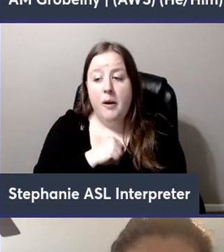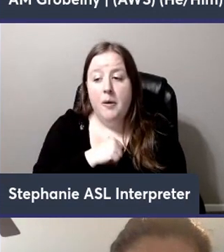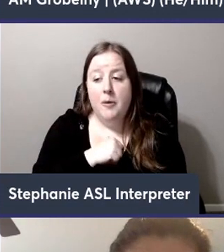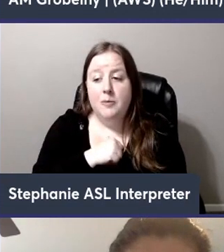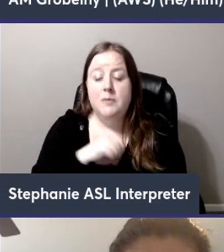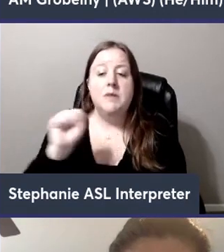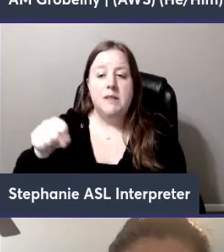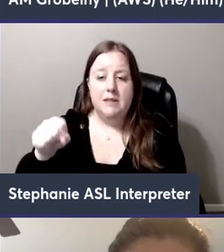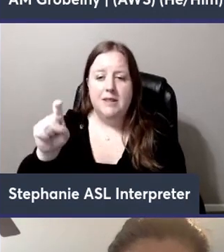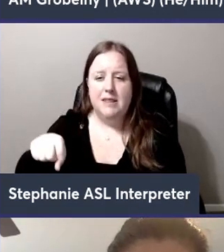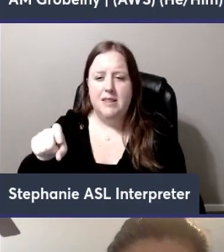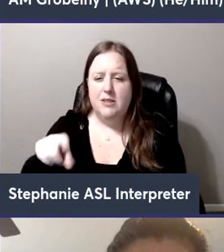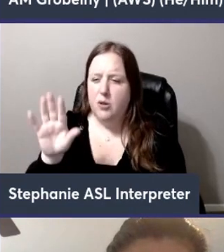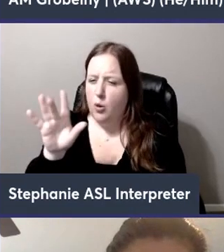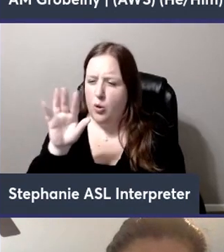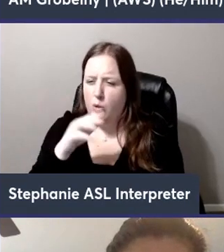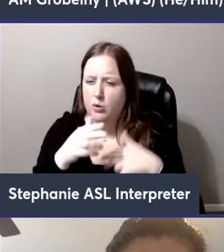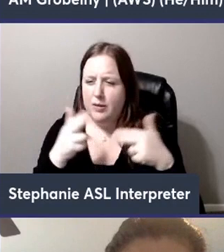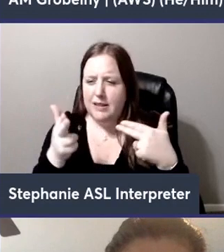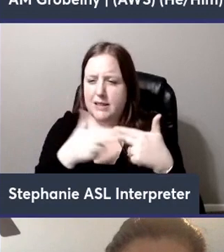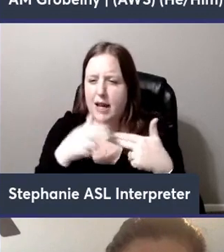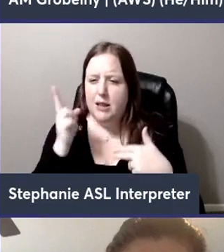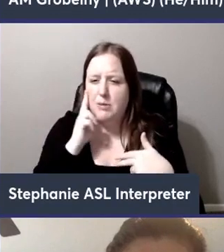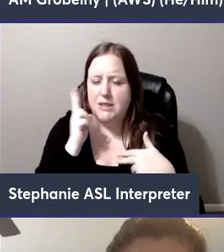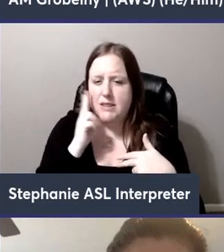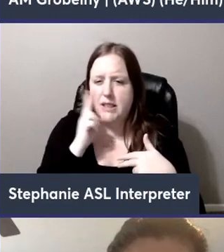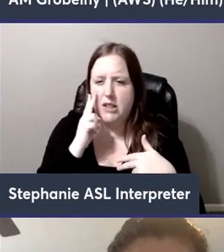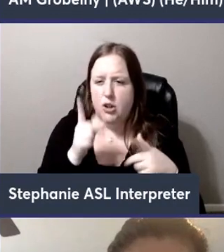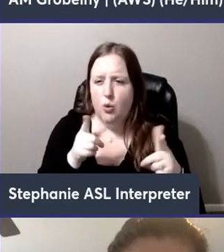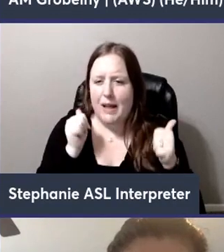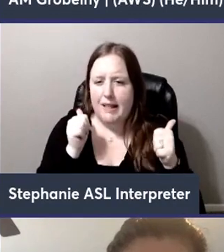I should have probably, let me go to those slides quickly.